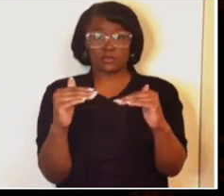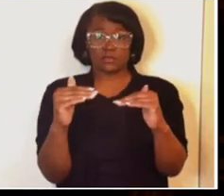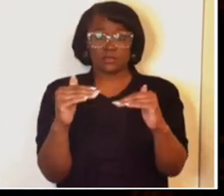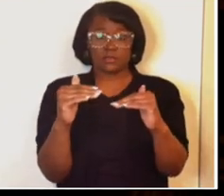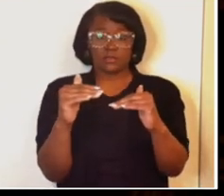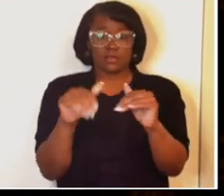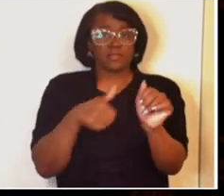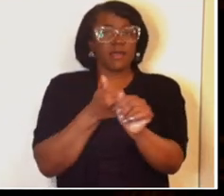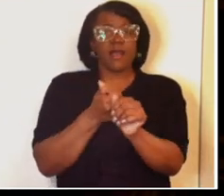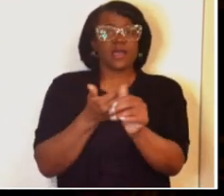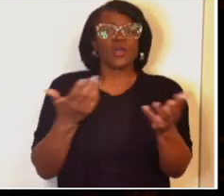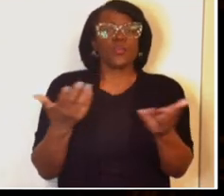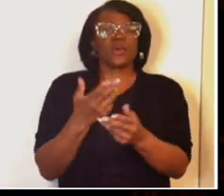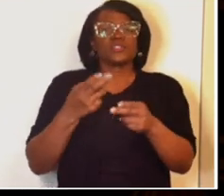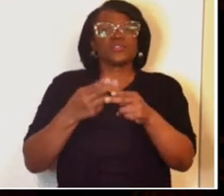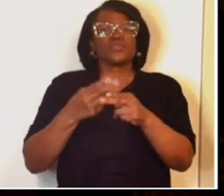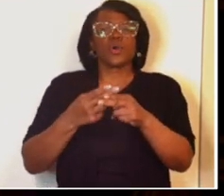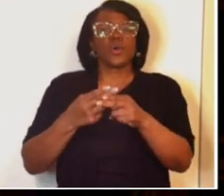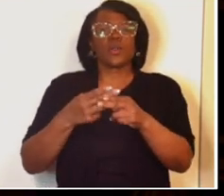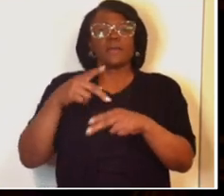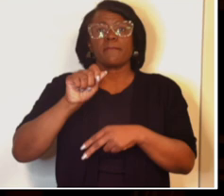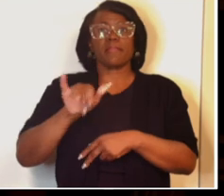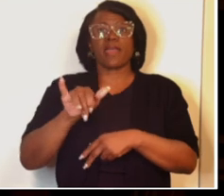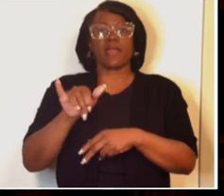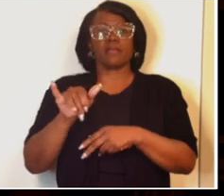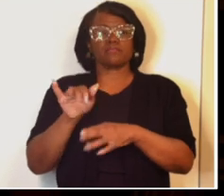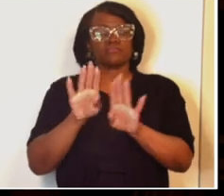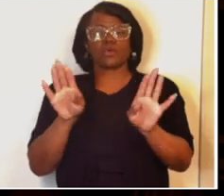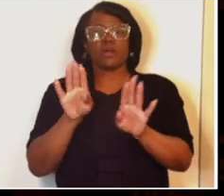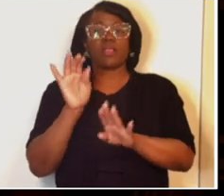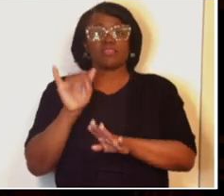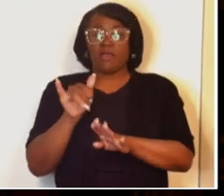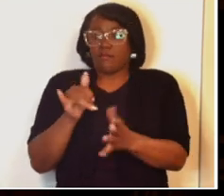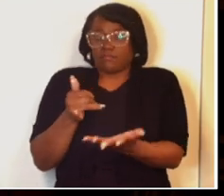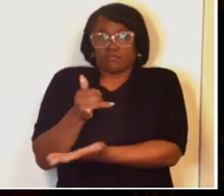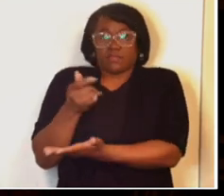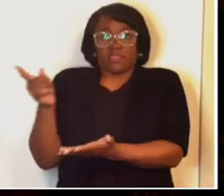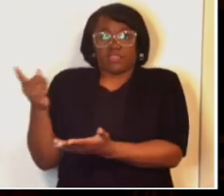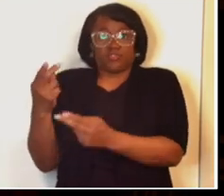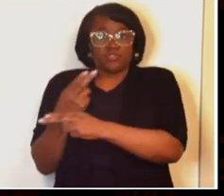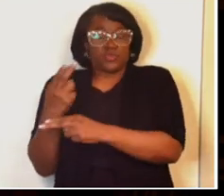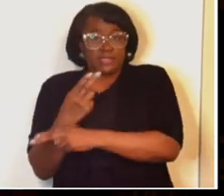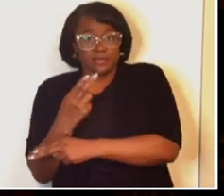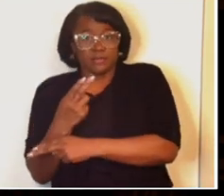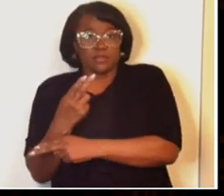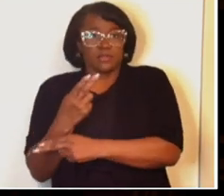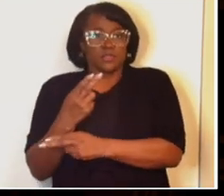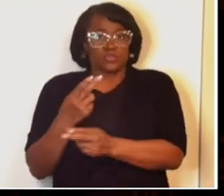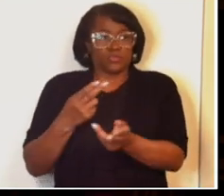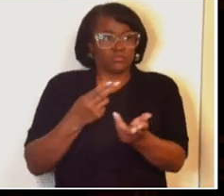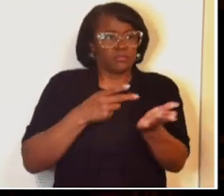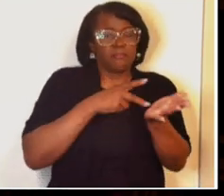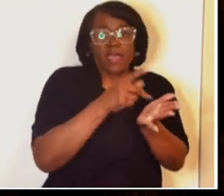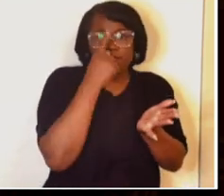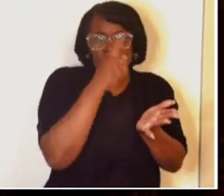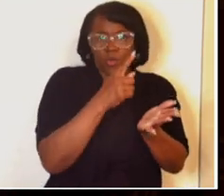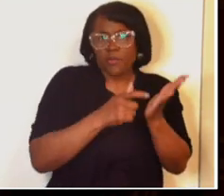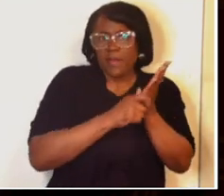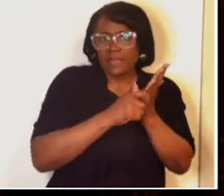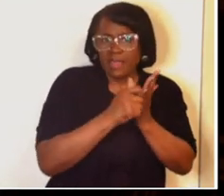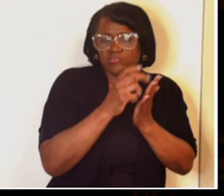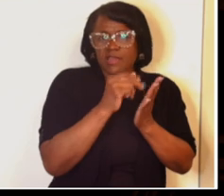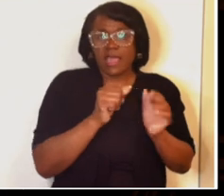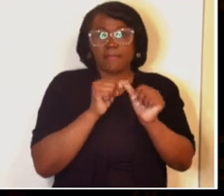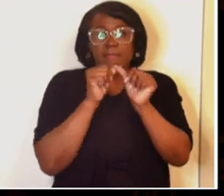is known as a paywall, the mechanism that the publisher is using to fund their publication and maintain a